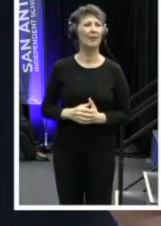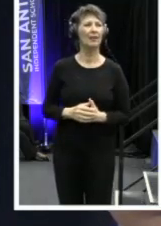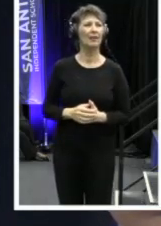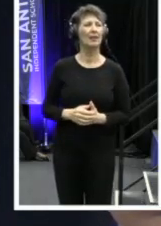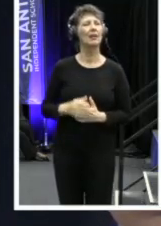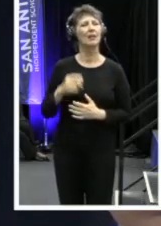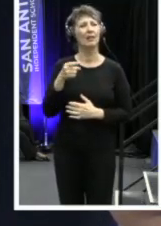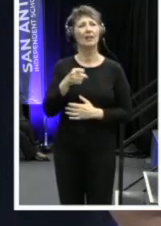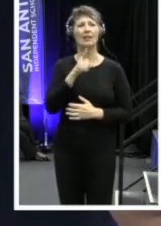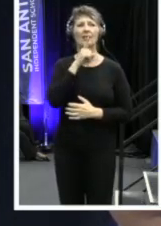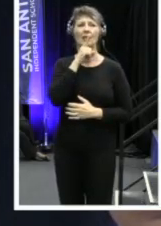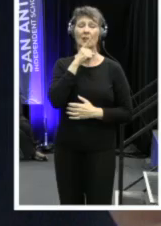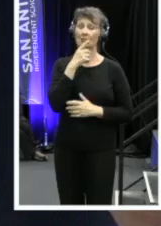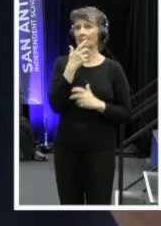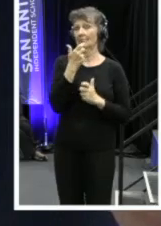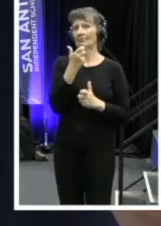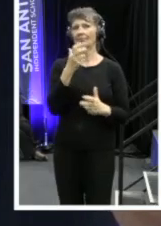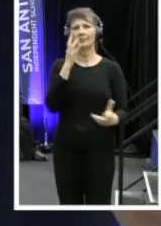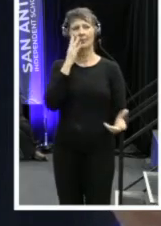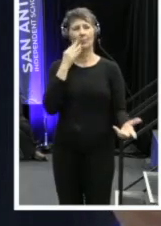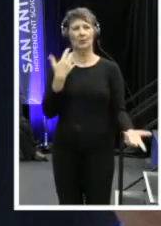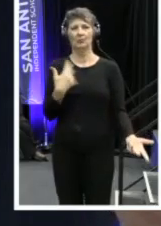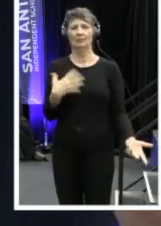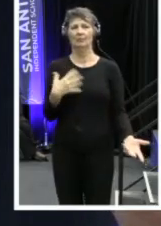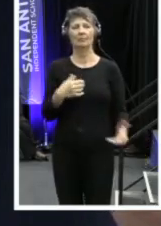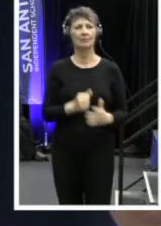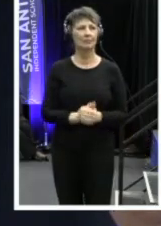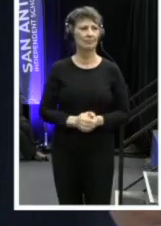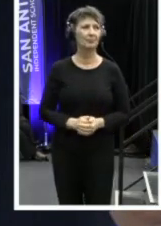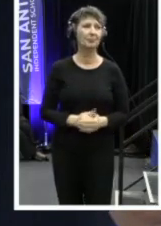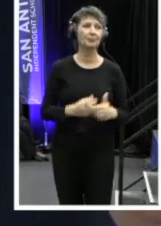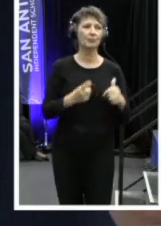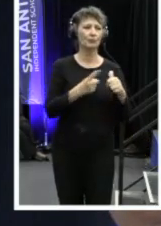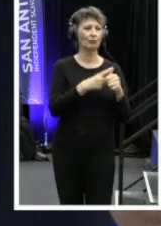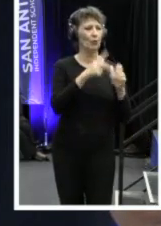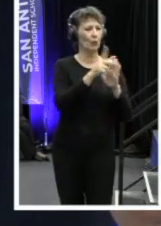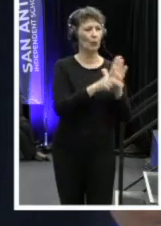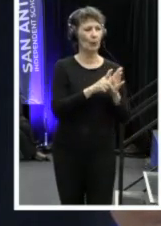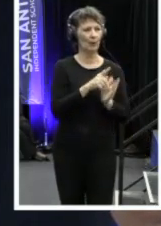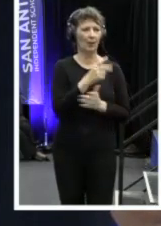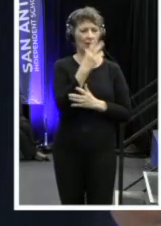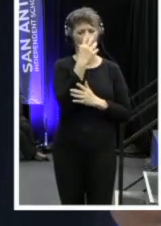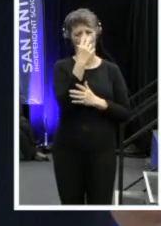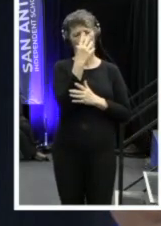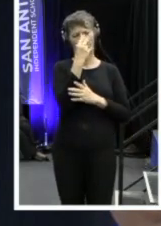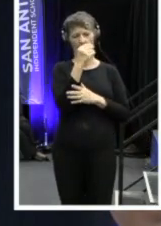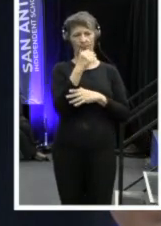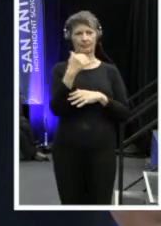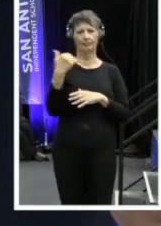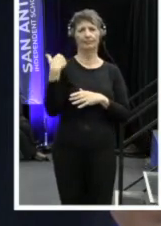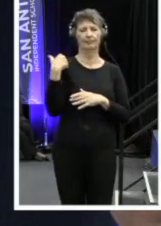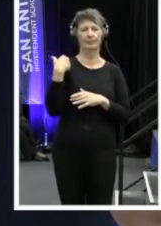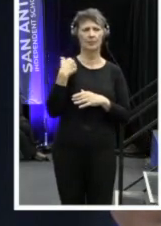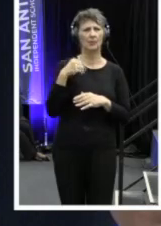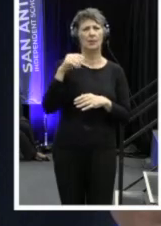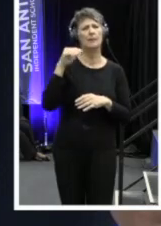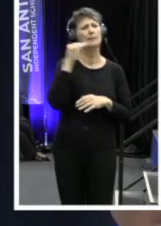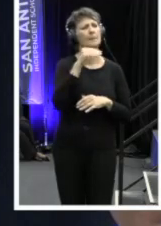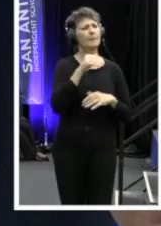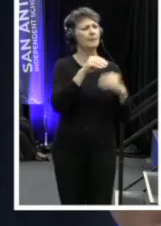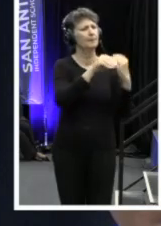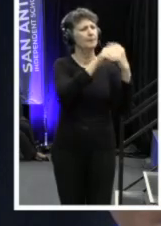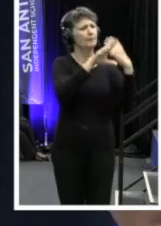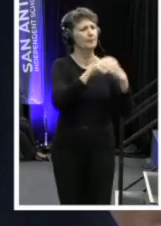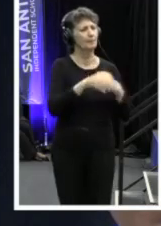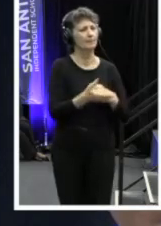This was definitely an interesting experience, from spending the first period half asleep to getting told to turn your camera on.